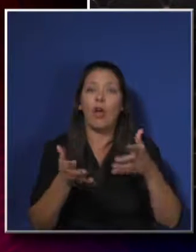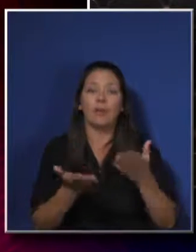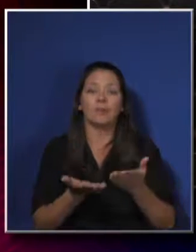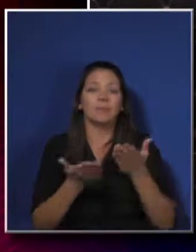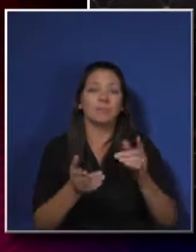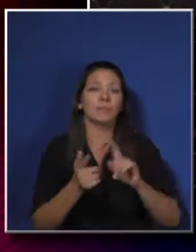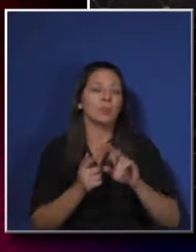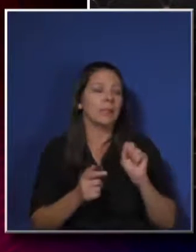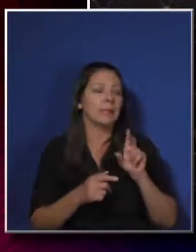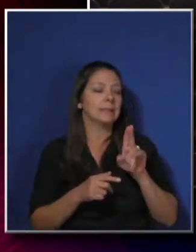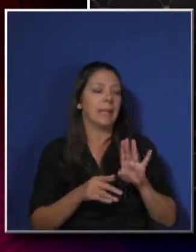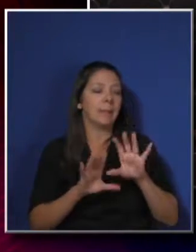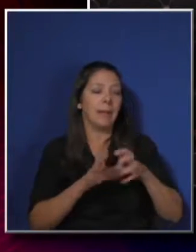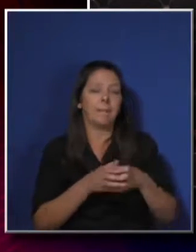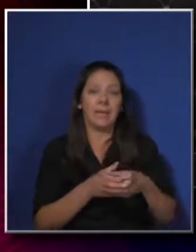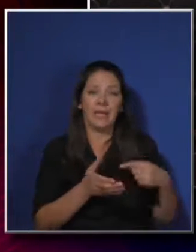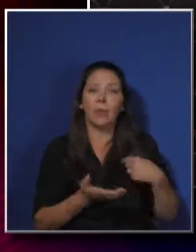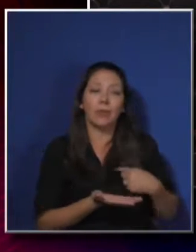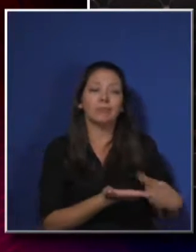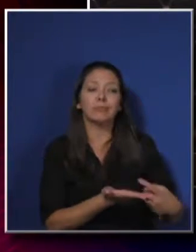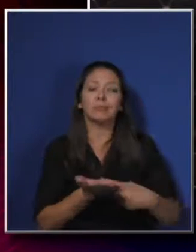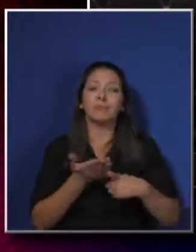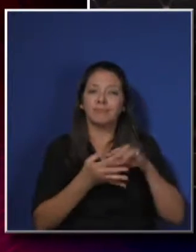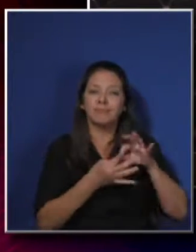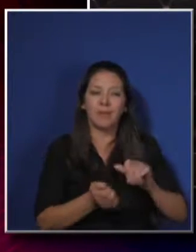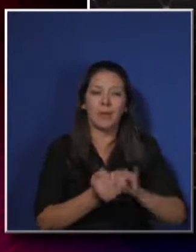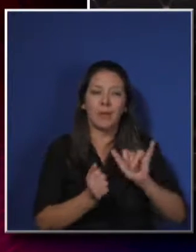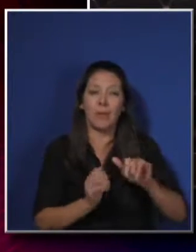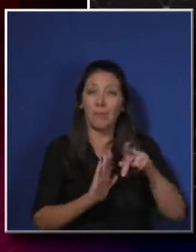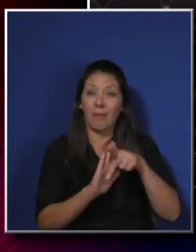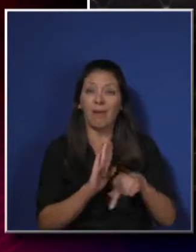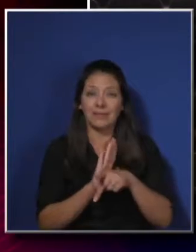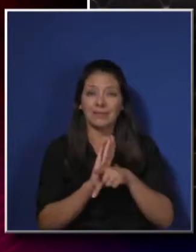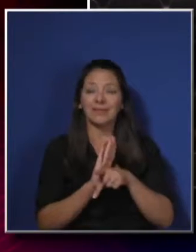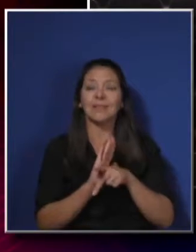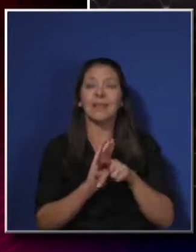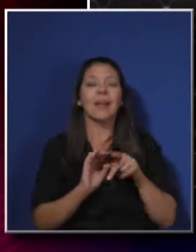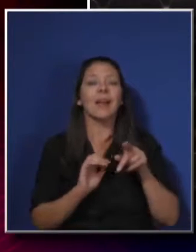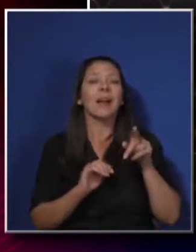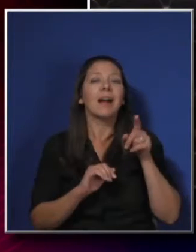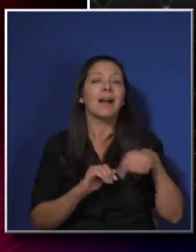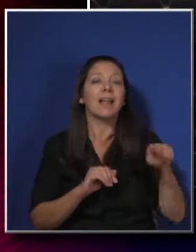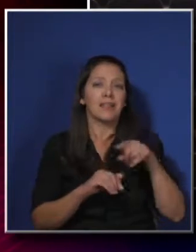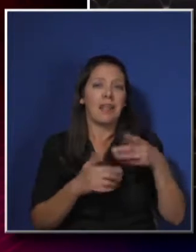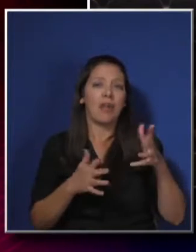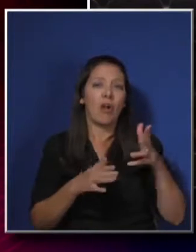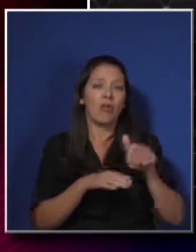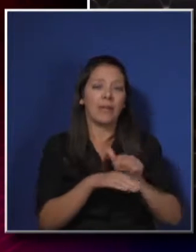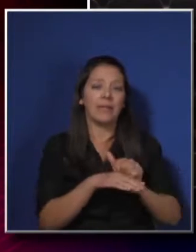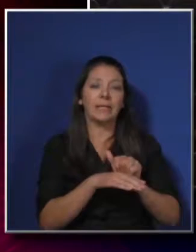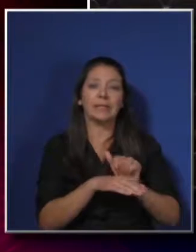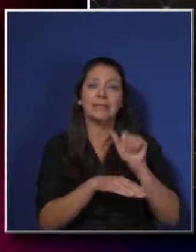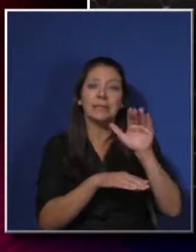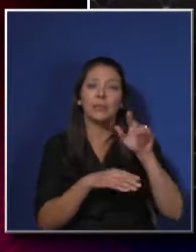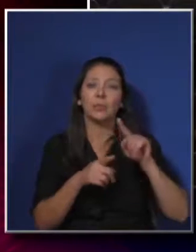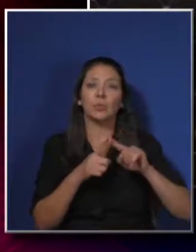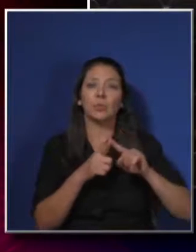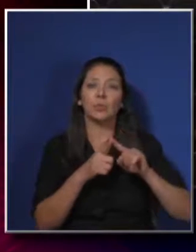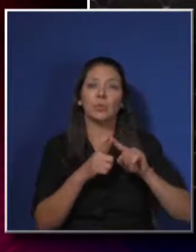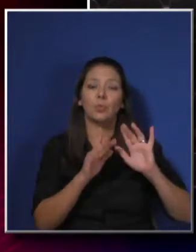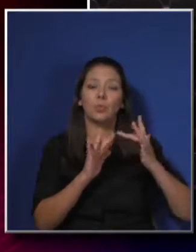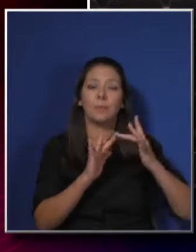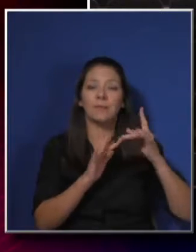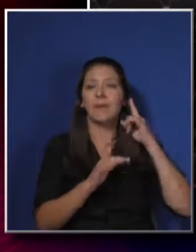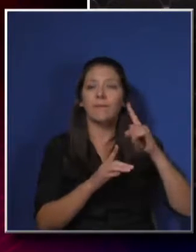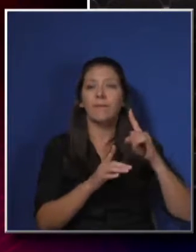subcommittee. We had some good discussion around those policies. They were submitted as well to the website for posting for